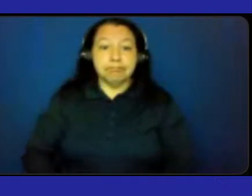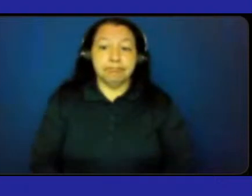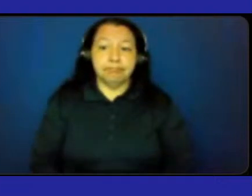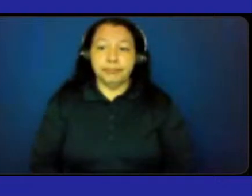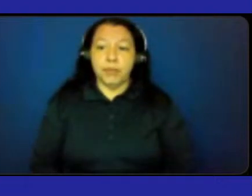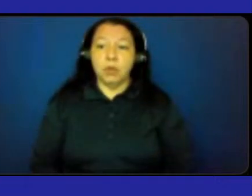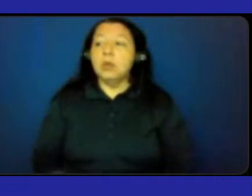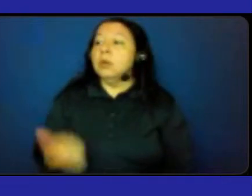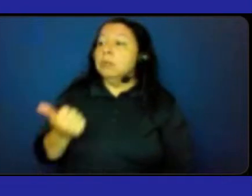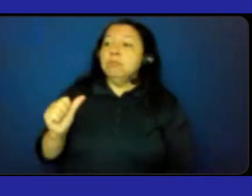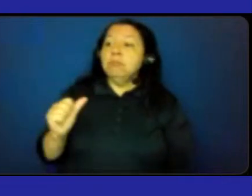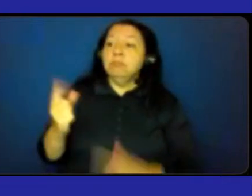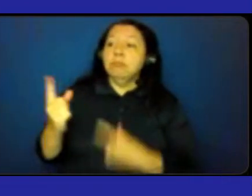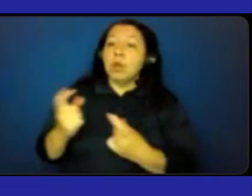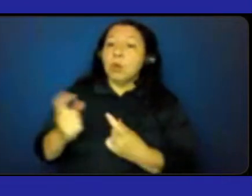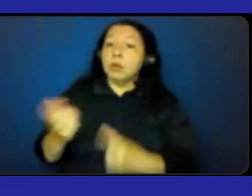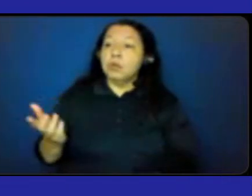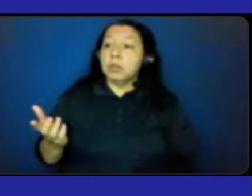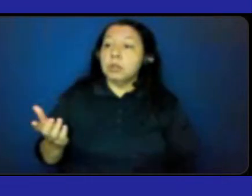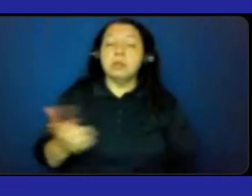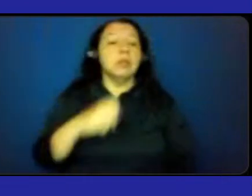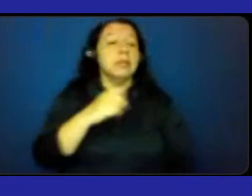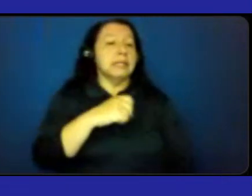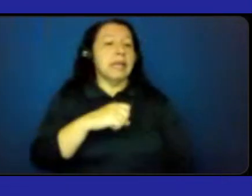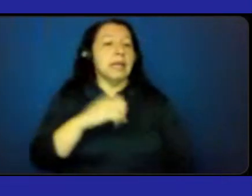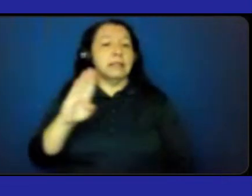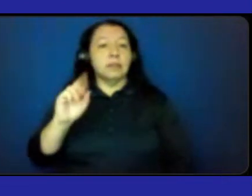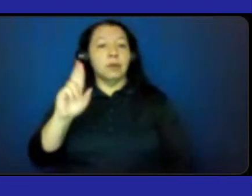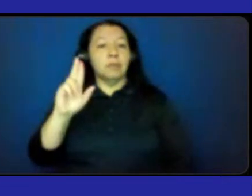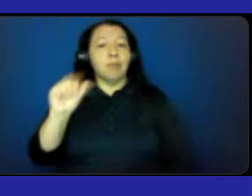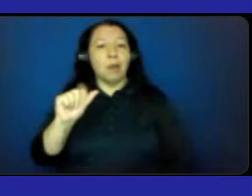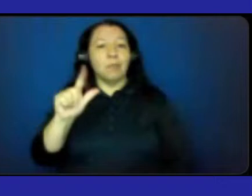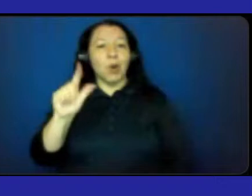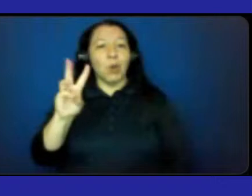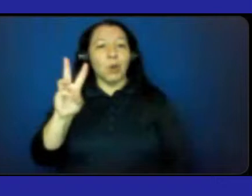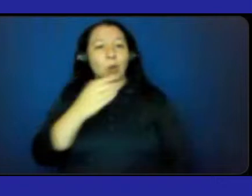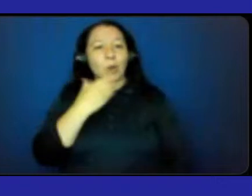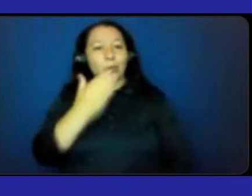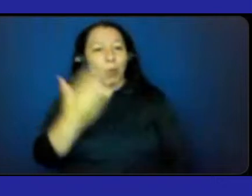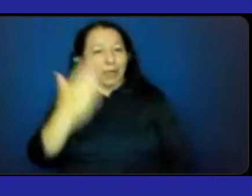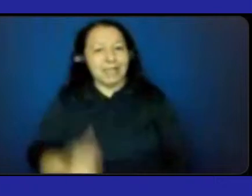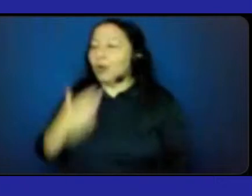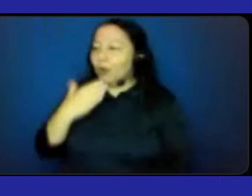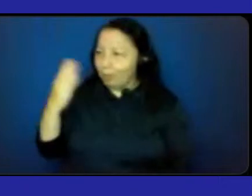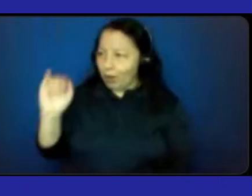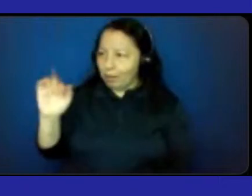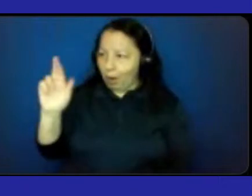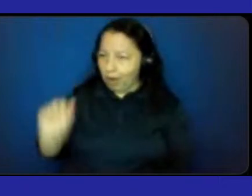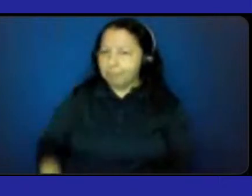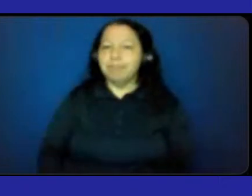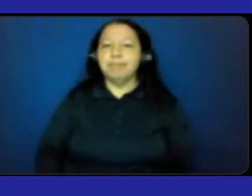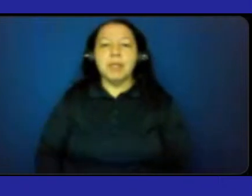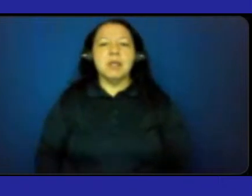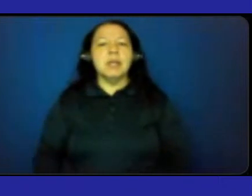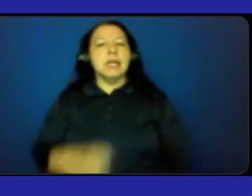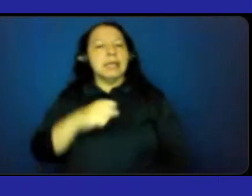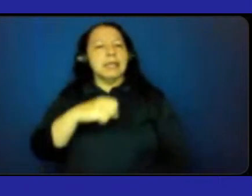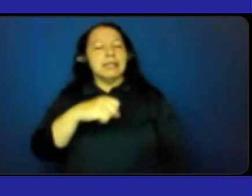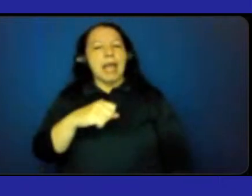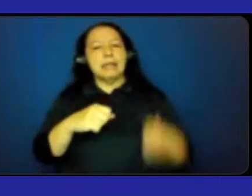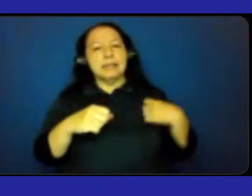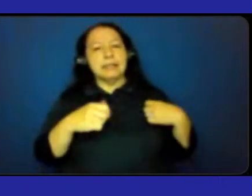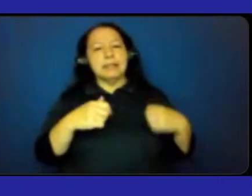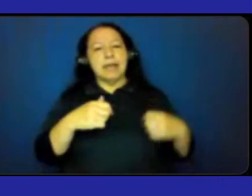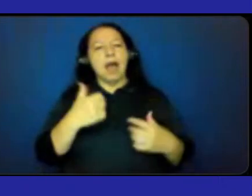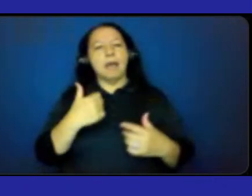All right, any questions? Yes, it's Barbara Lowe. Good morning. Good morning, Barbara. Yeah, I'm